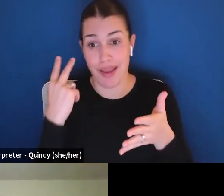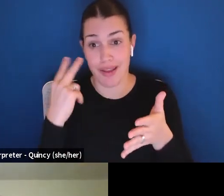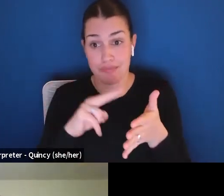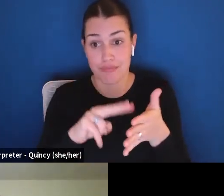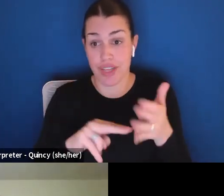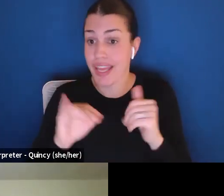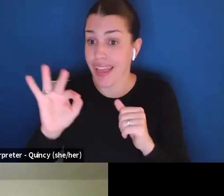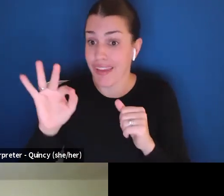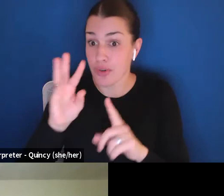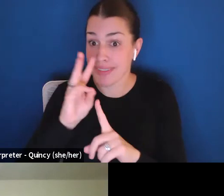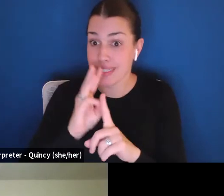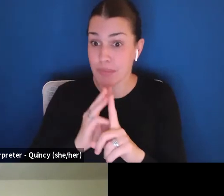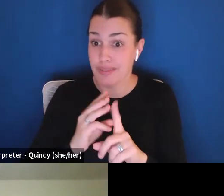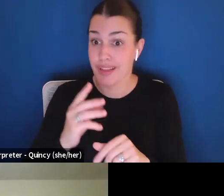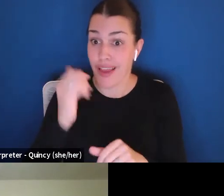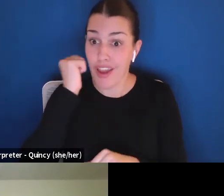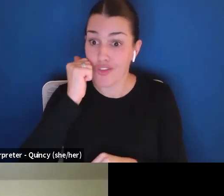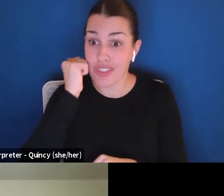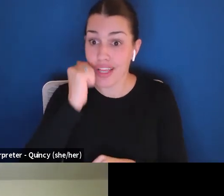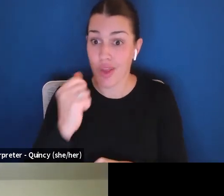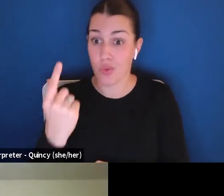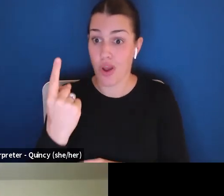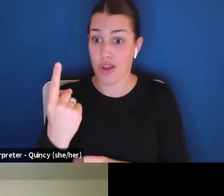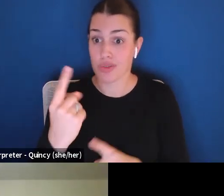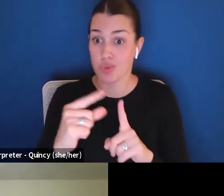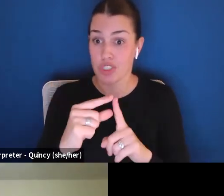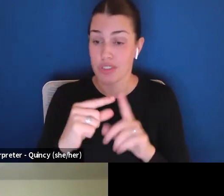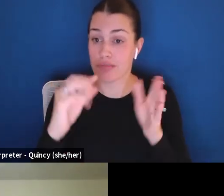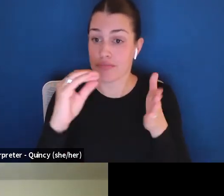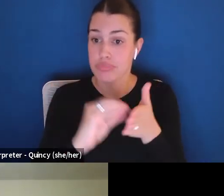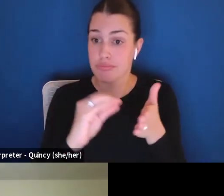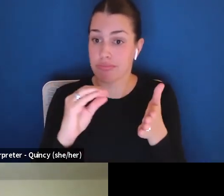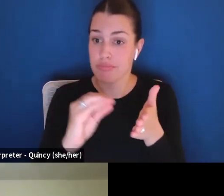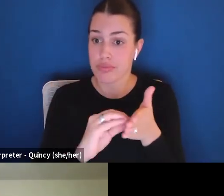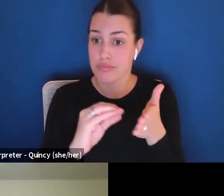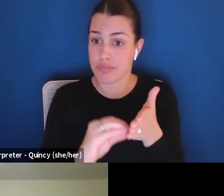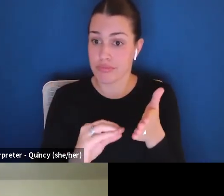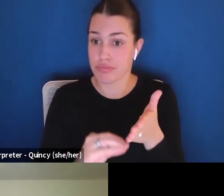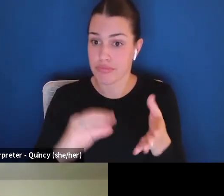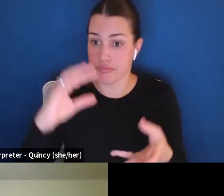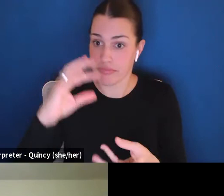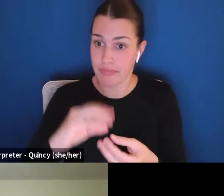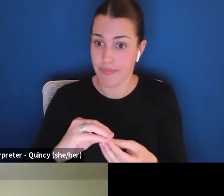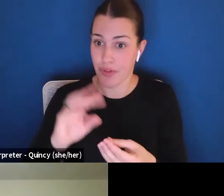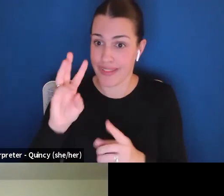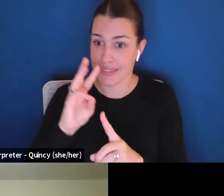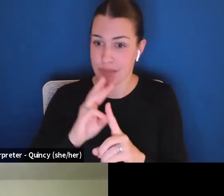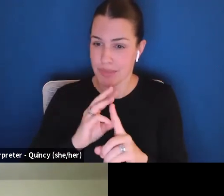6 months, every day you wrote down how you felt about that day with just one word. I think would be interesting to go back and reflect